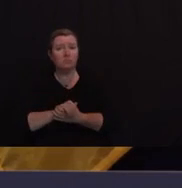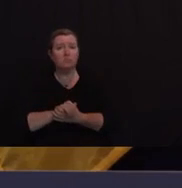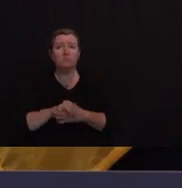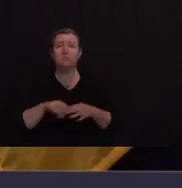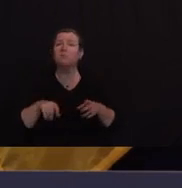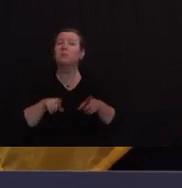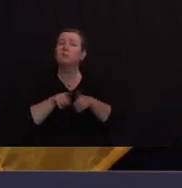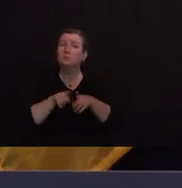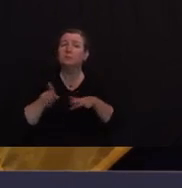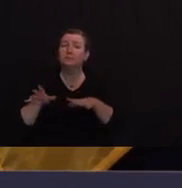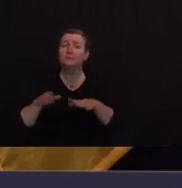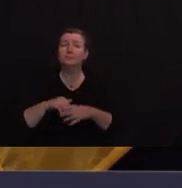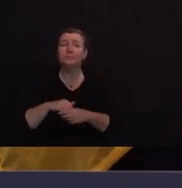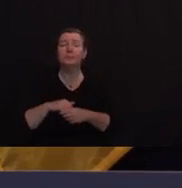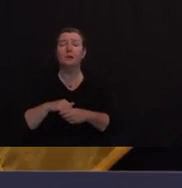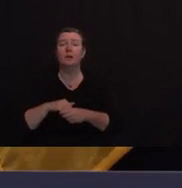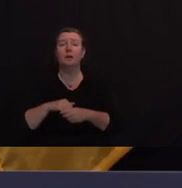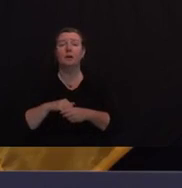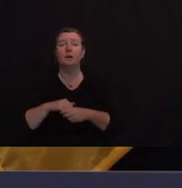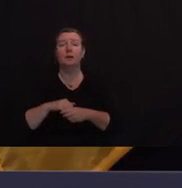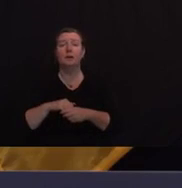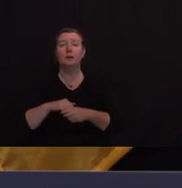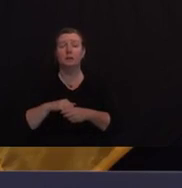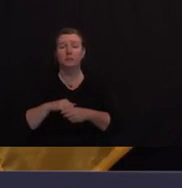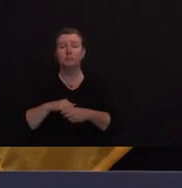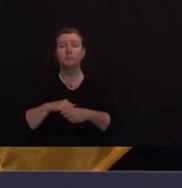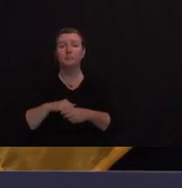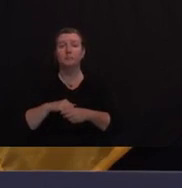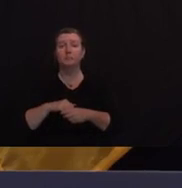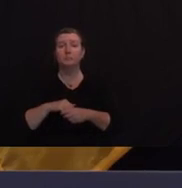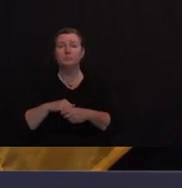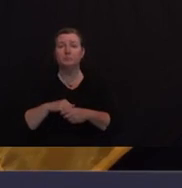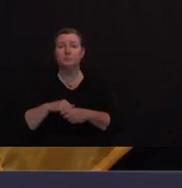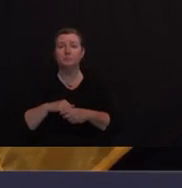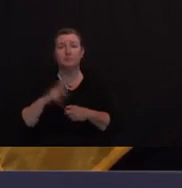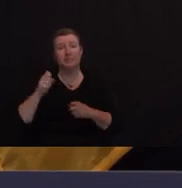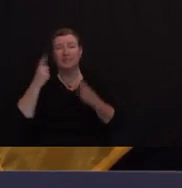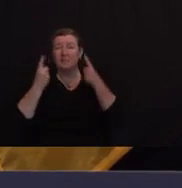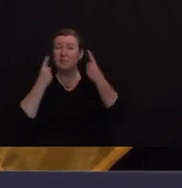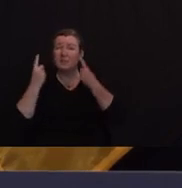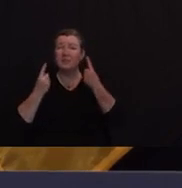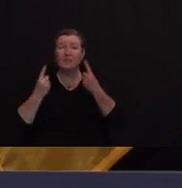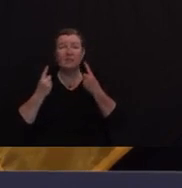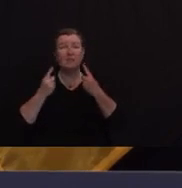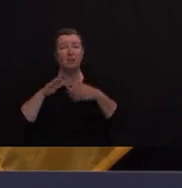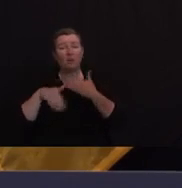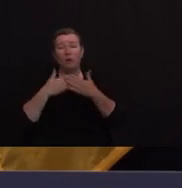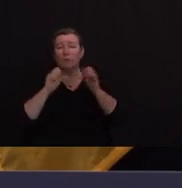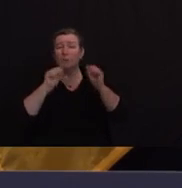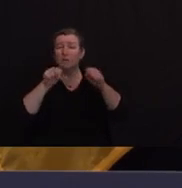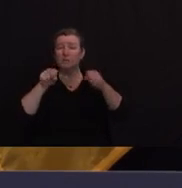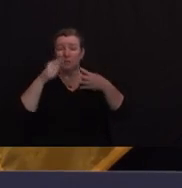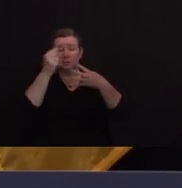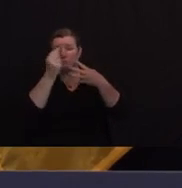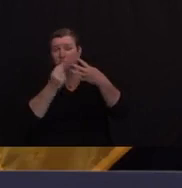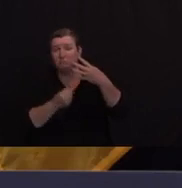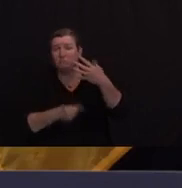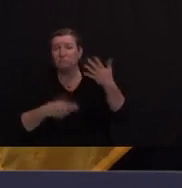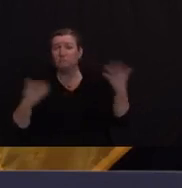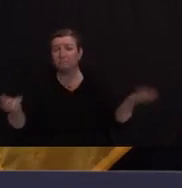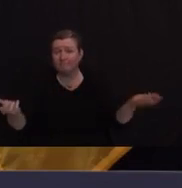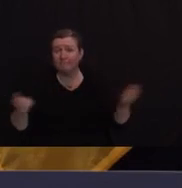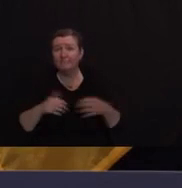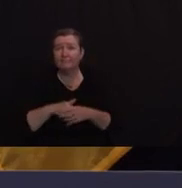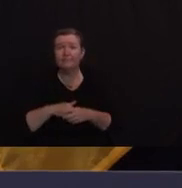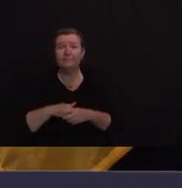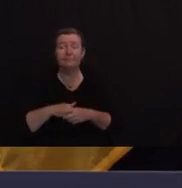times, leave all considerations on the table. But I think we feel, I don't want to speak for Judy and Ed or Angelica